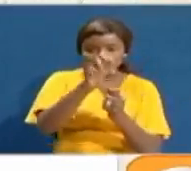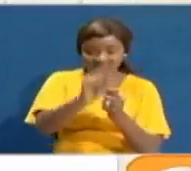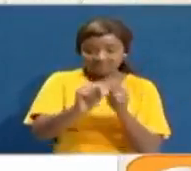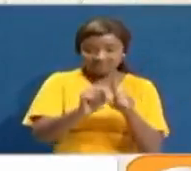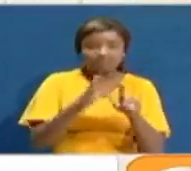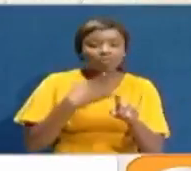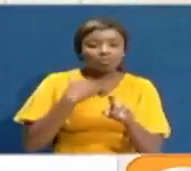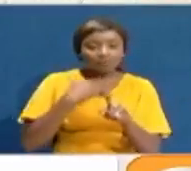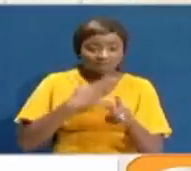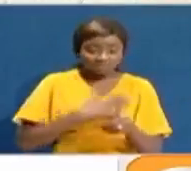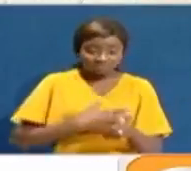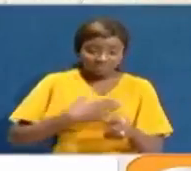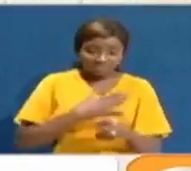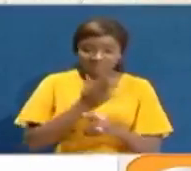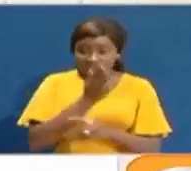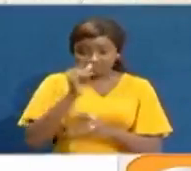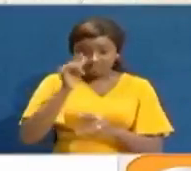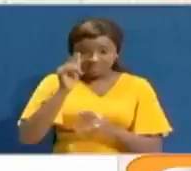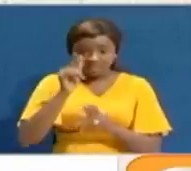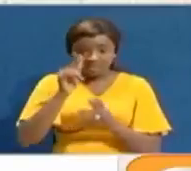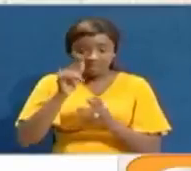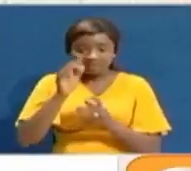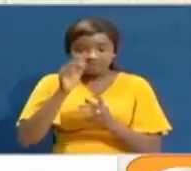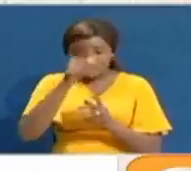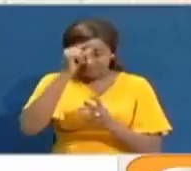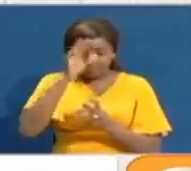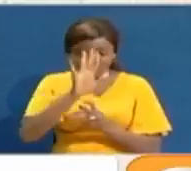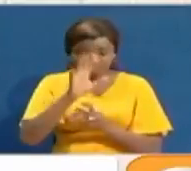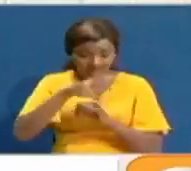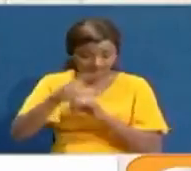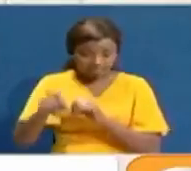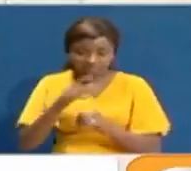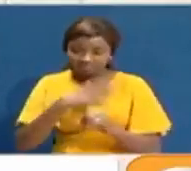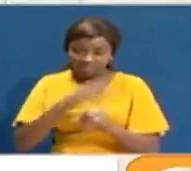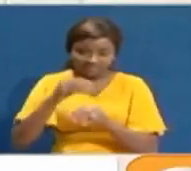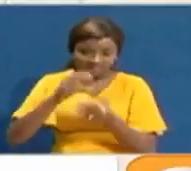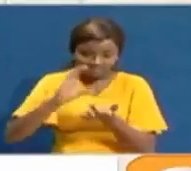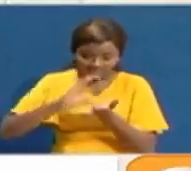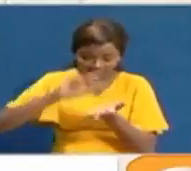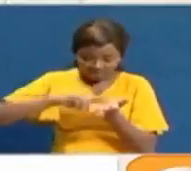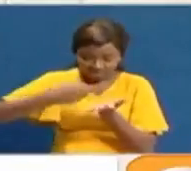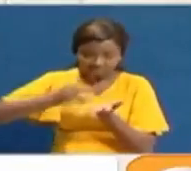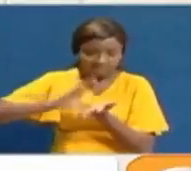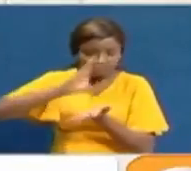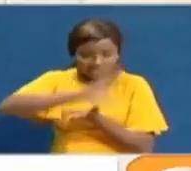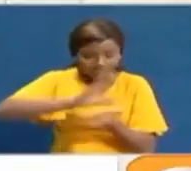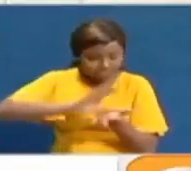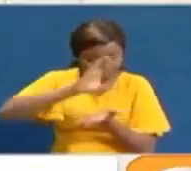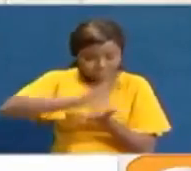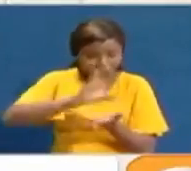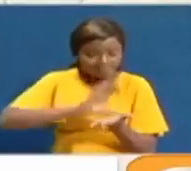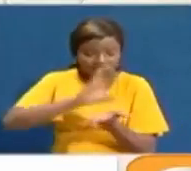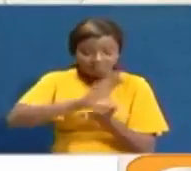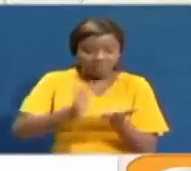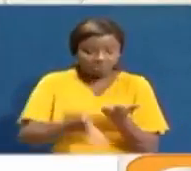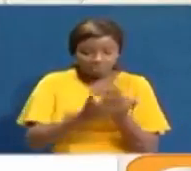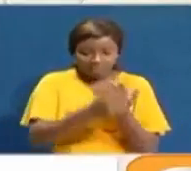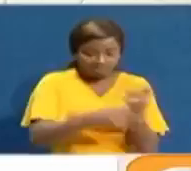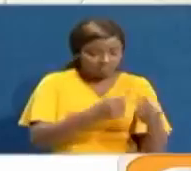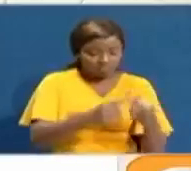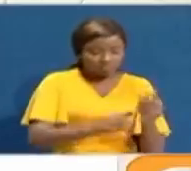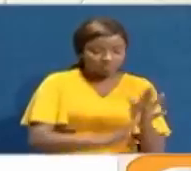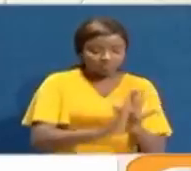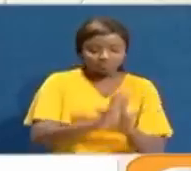to invest more in the adventure sport, claiming that it is an untapped resource that has been overshadowed